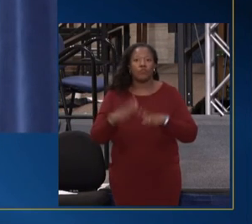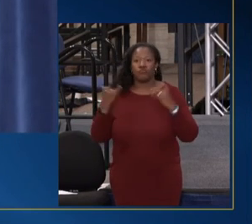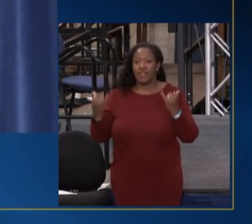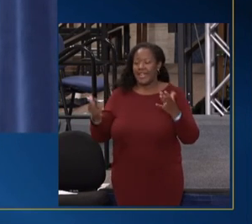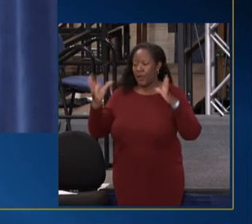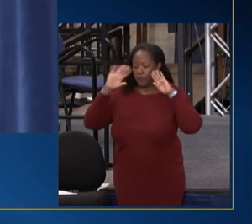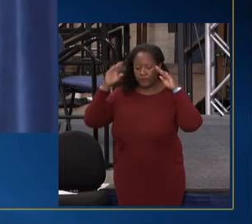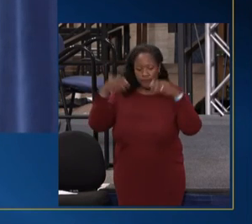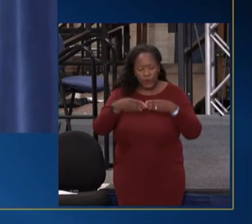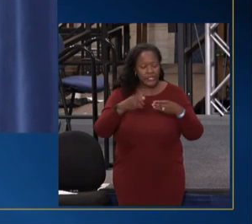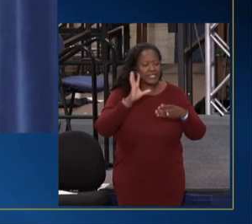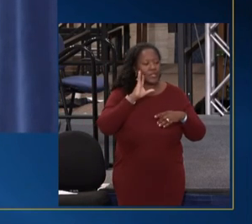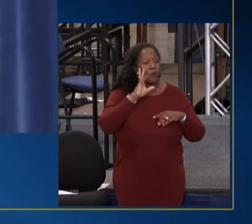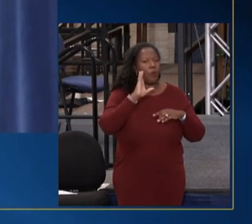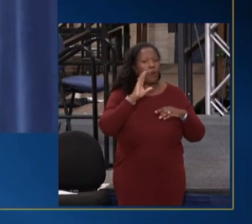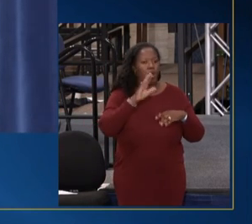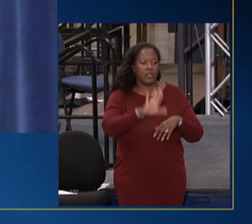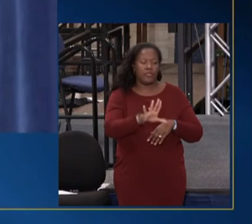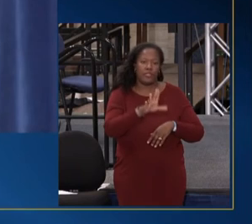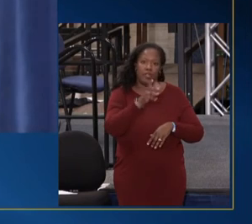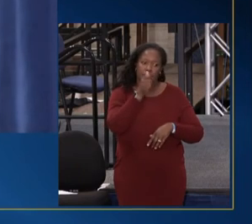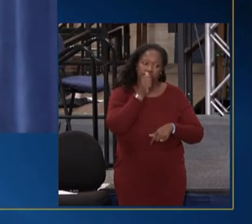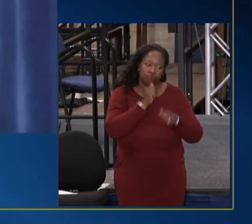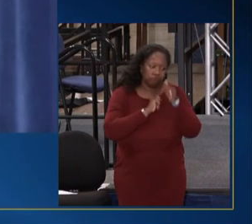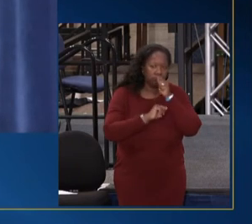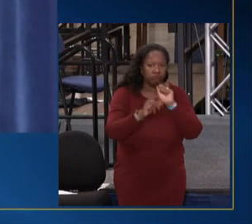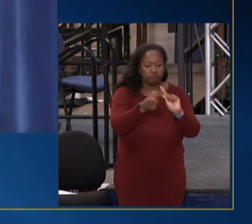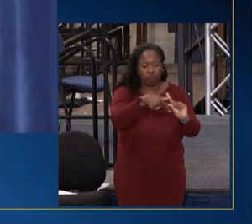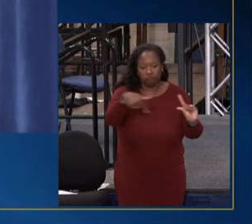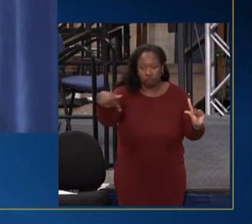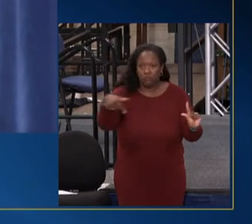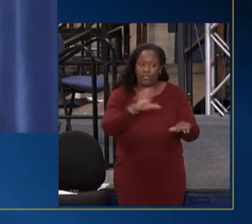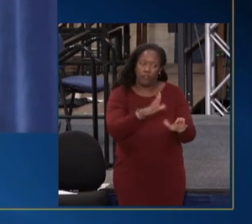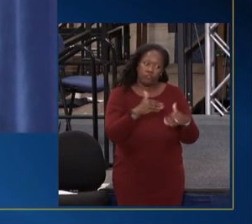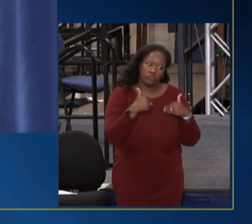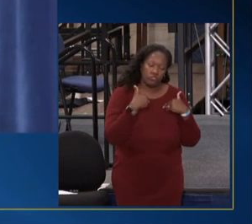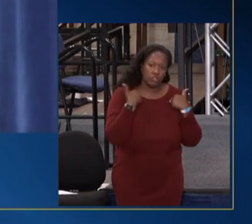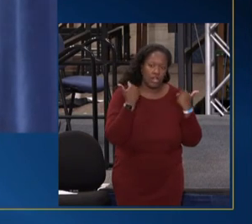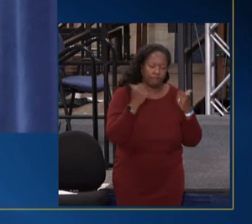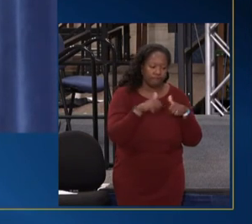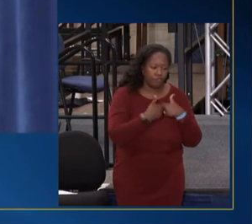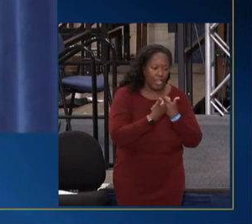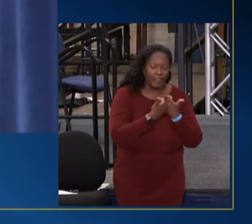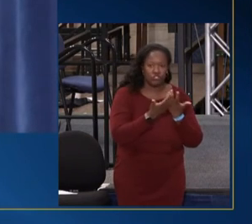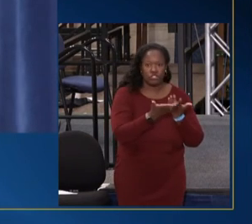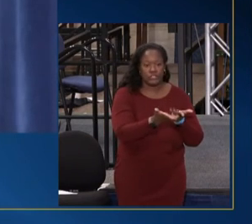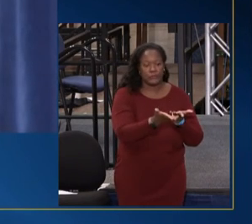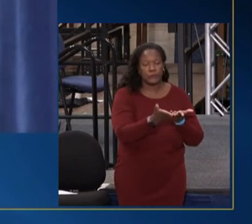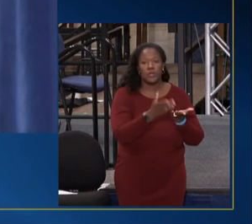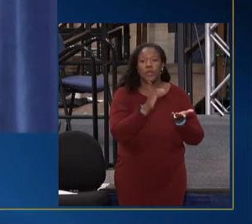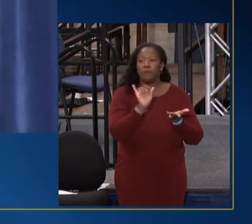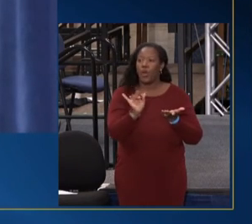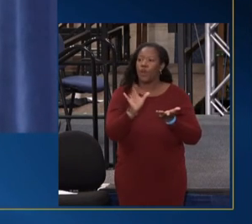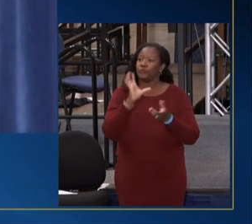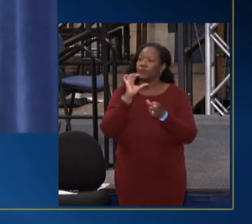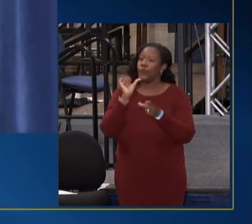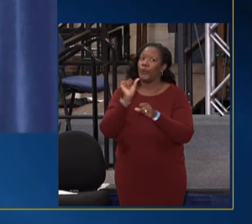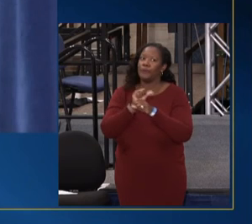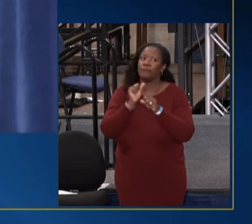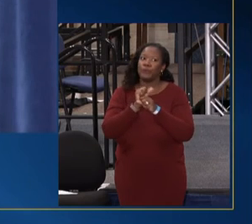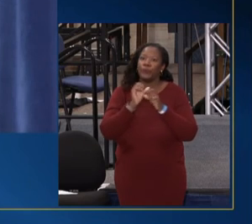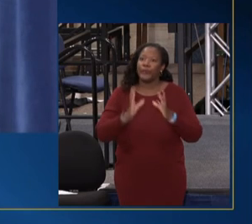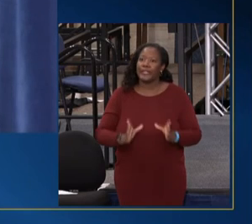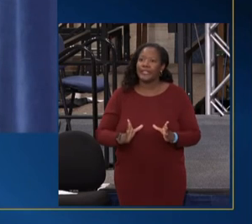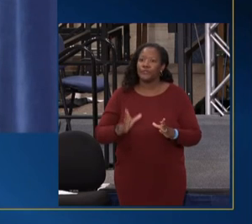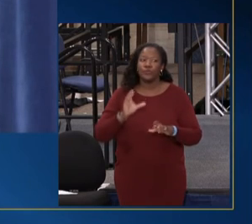of LGBTQ youth and the challenges that they're going through, but also LGBTQ employees in the state of